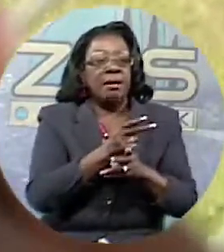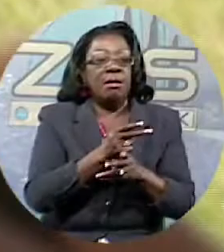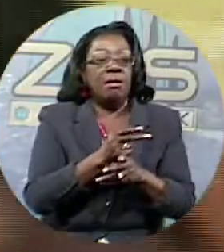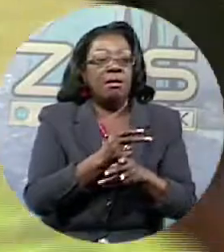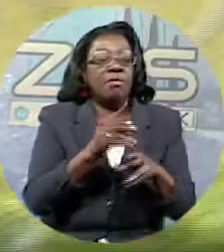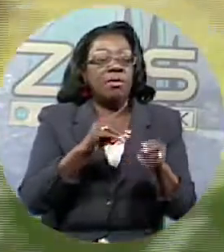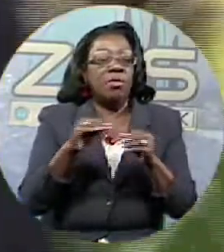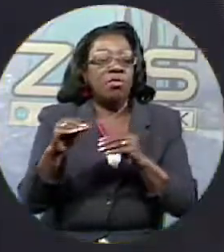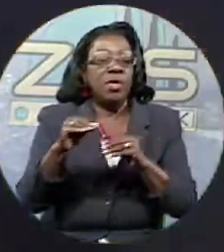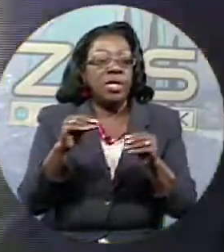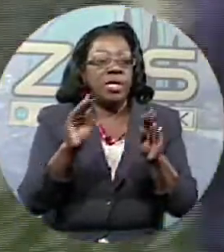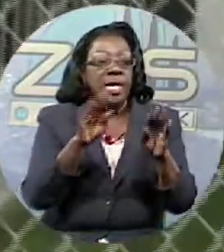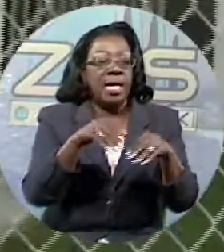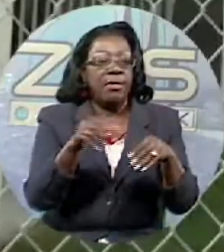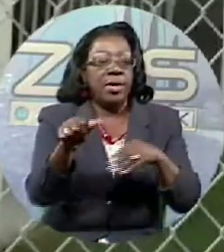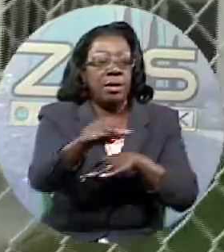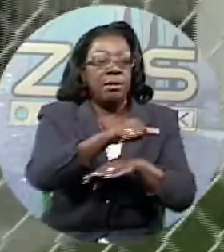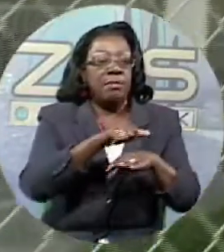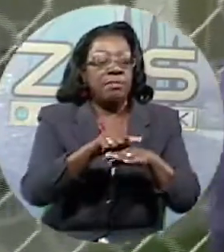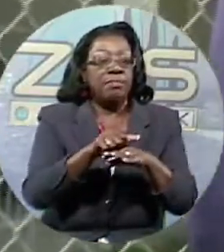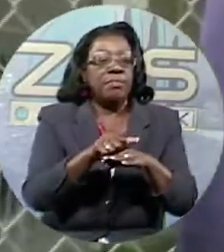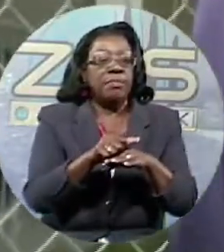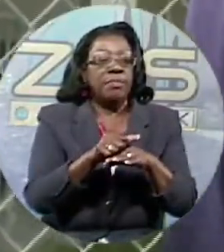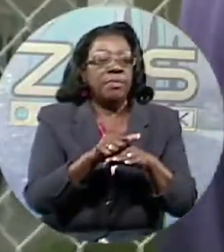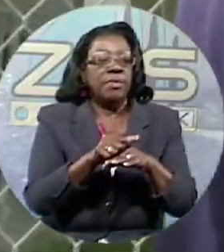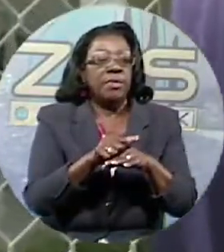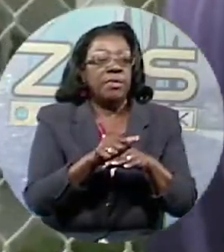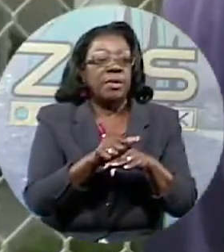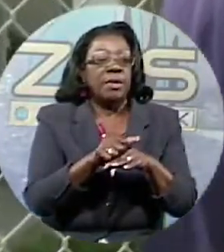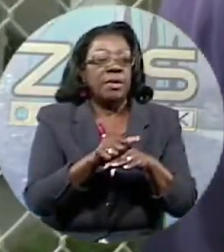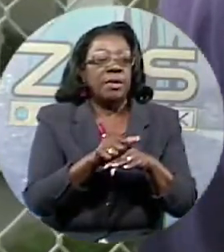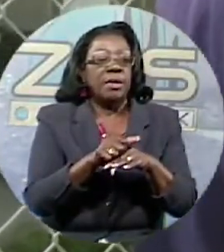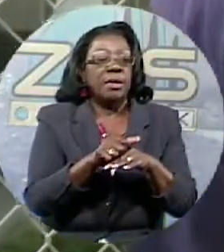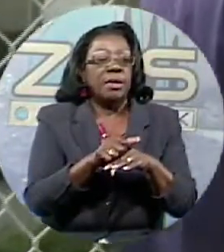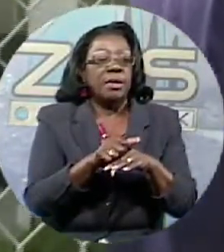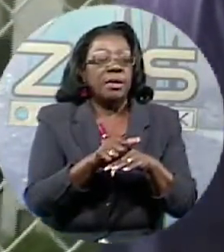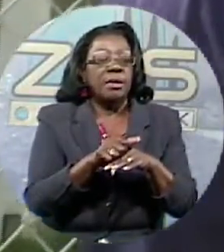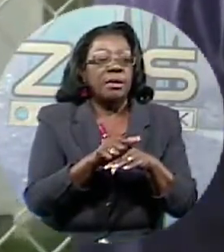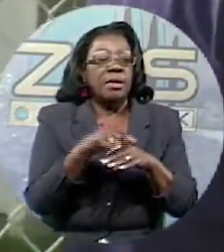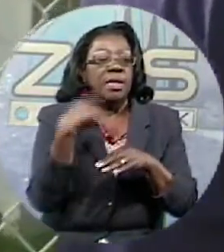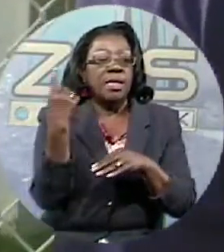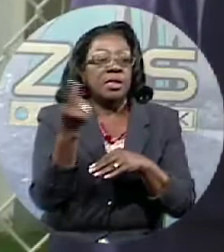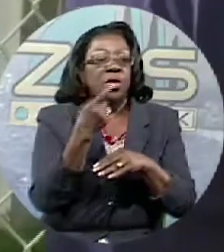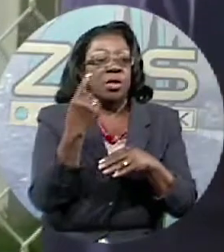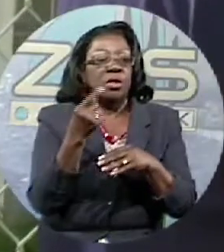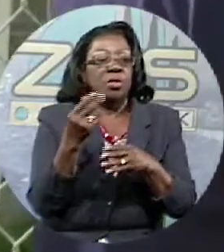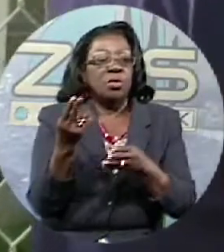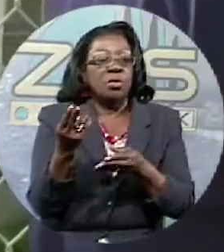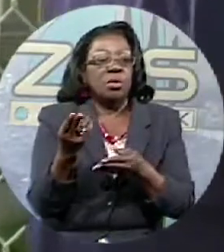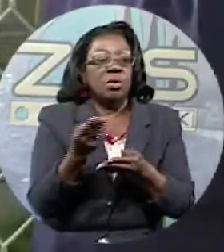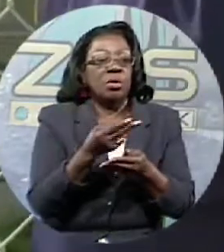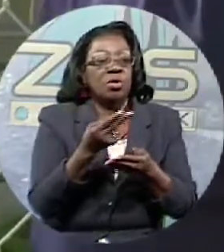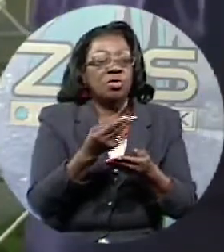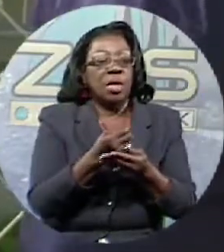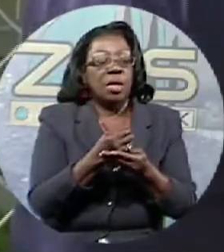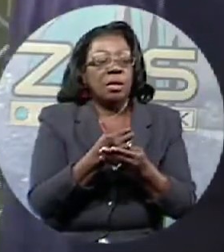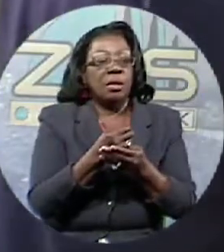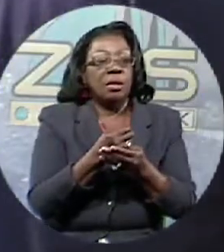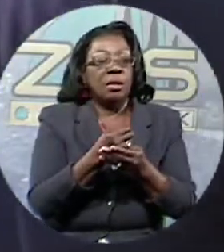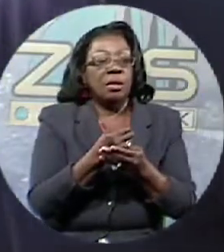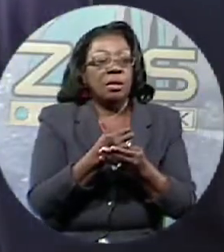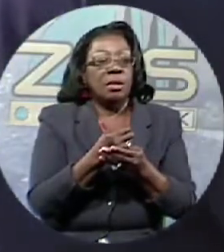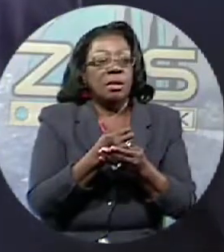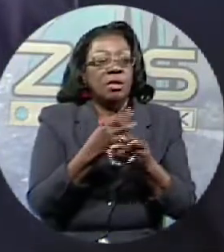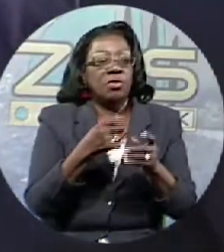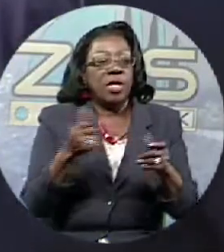escort, and also the streets. Cable dual purpose, he also could track. He also could